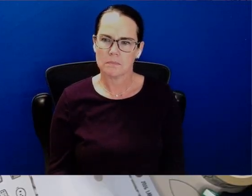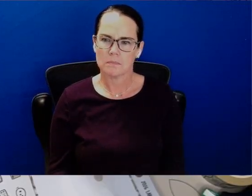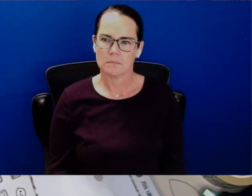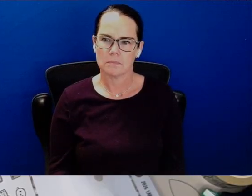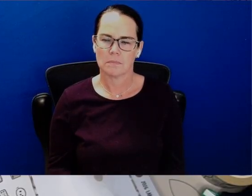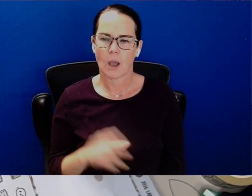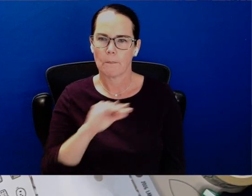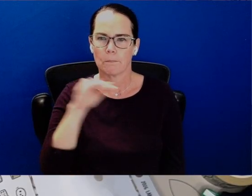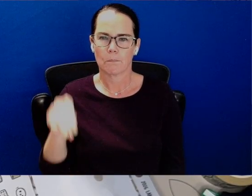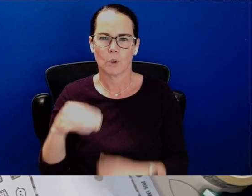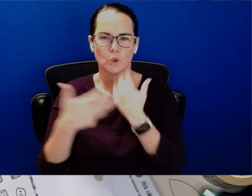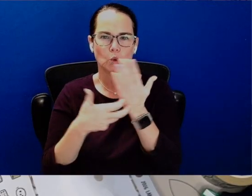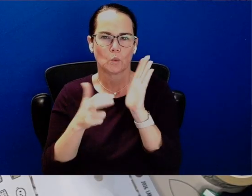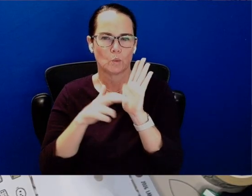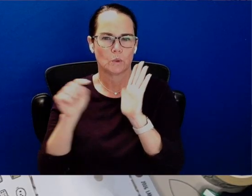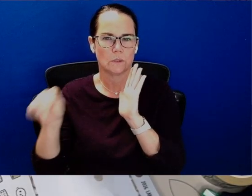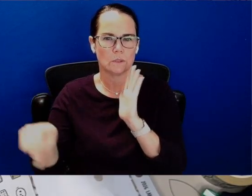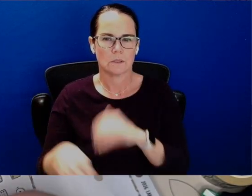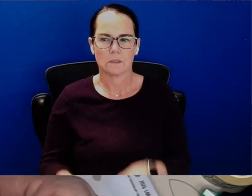a piece of toast down